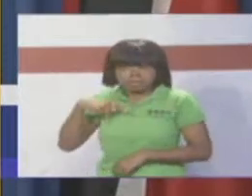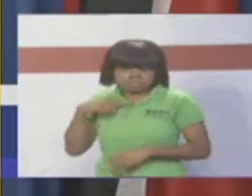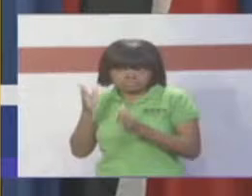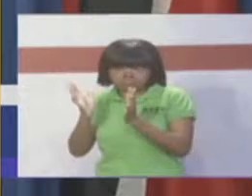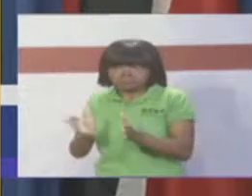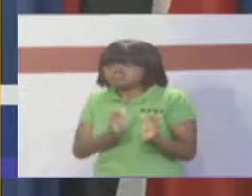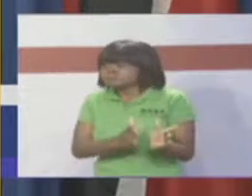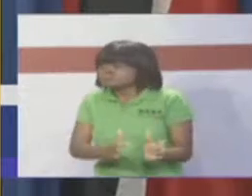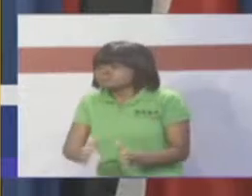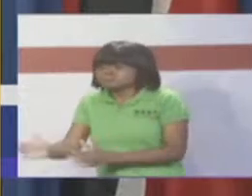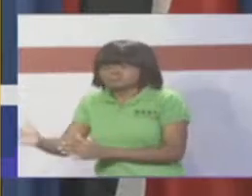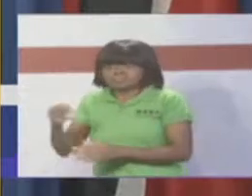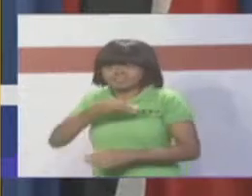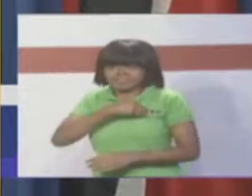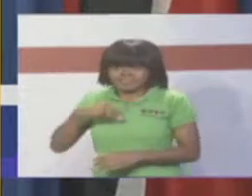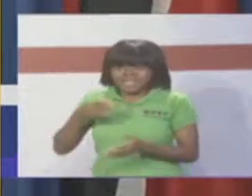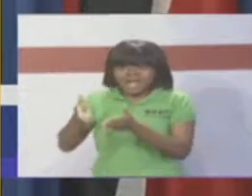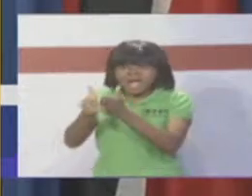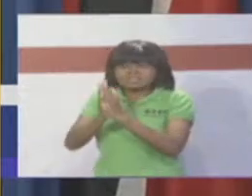for